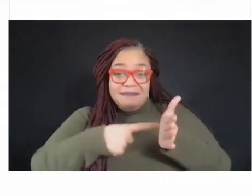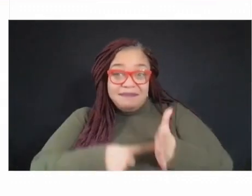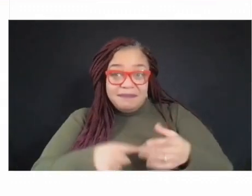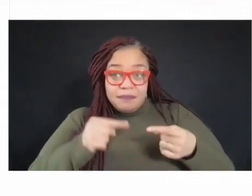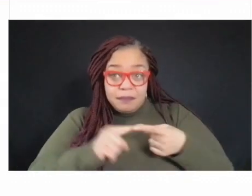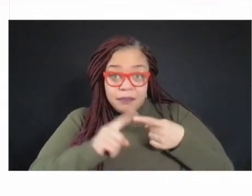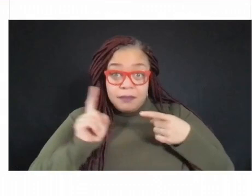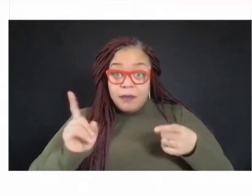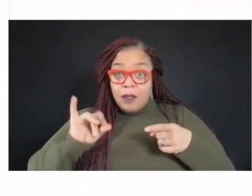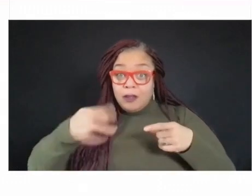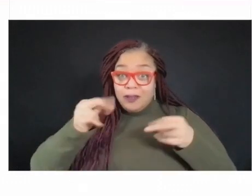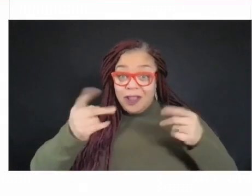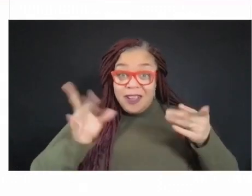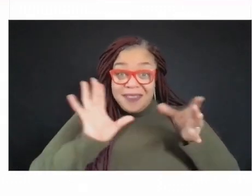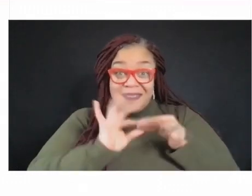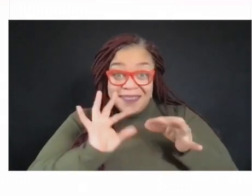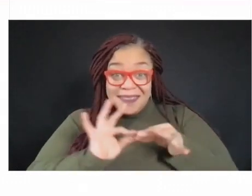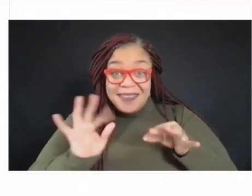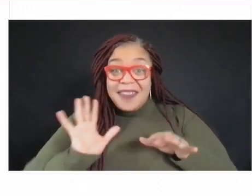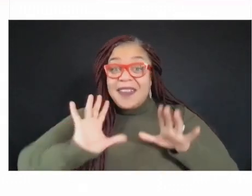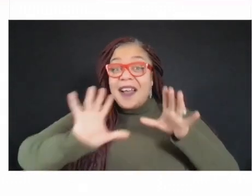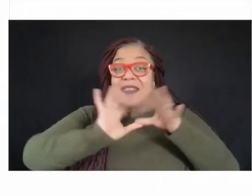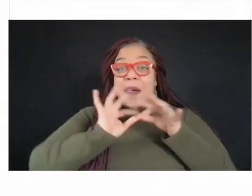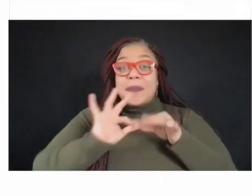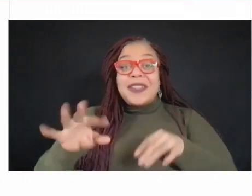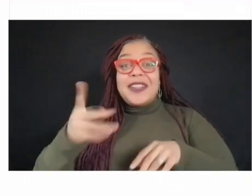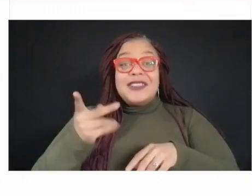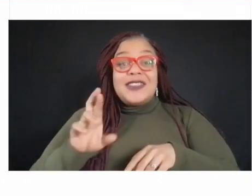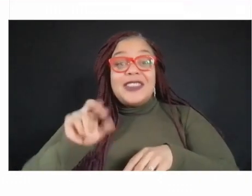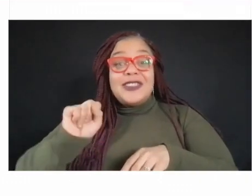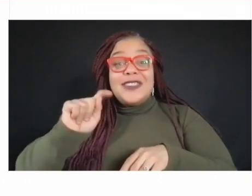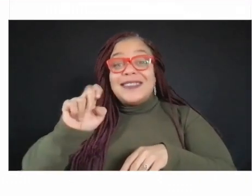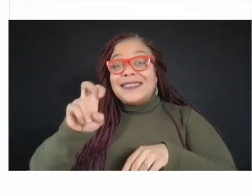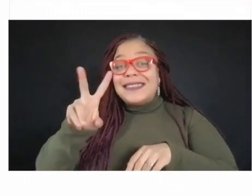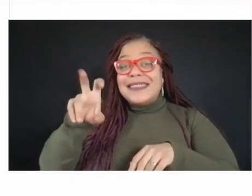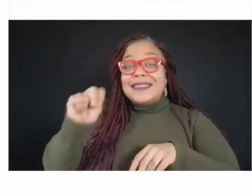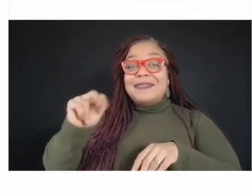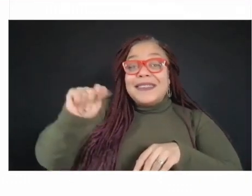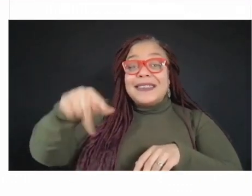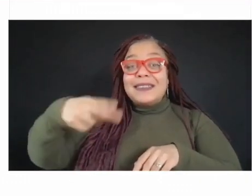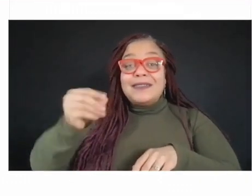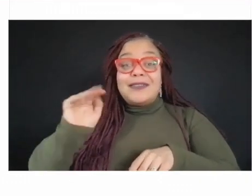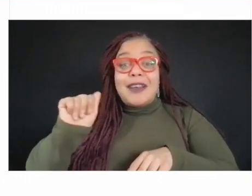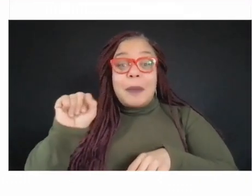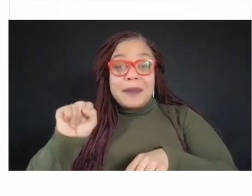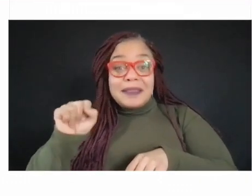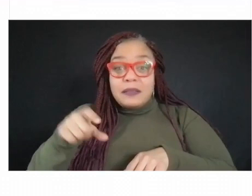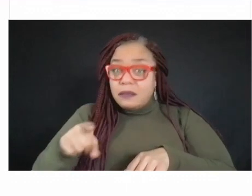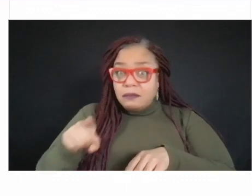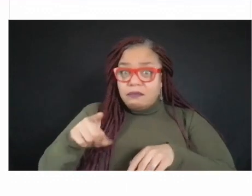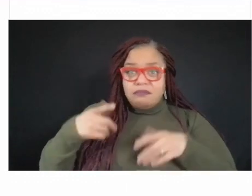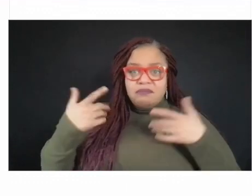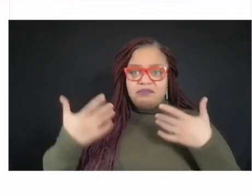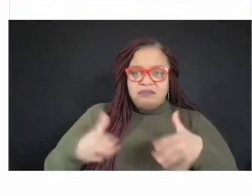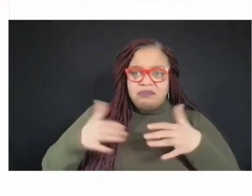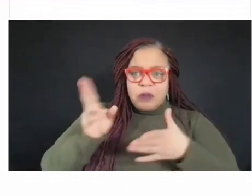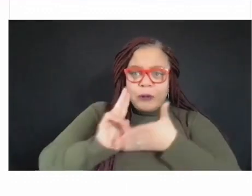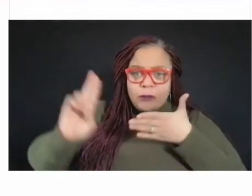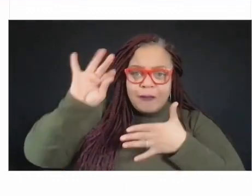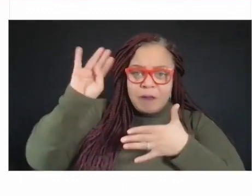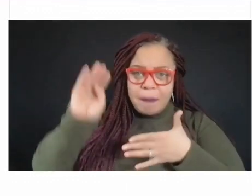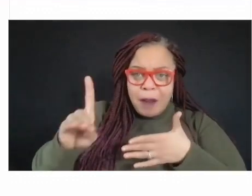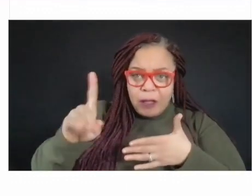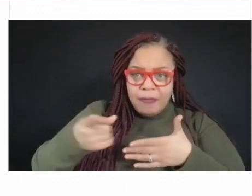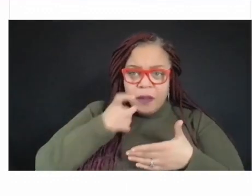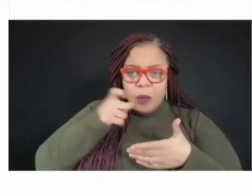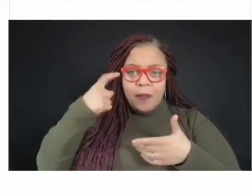Dr. Stephen Thomas, who's at the University of Maryland, who I think runs one of the most amazing programs in the country on the Black barbers, Black beauticians, where